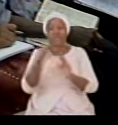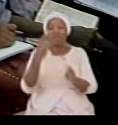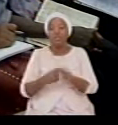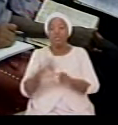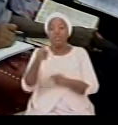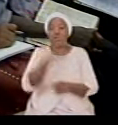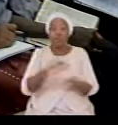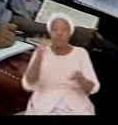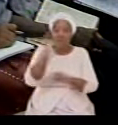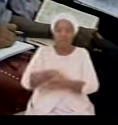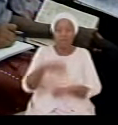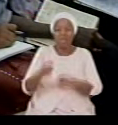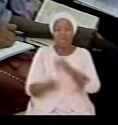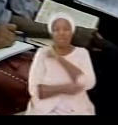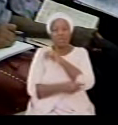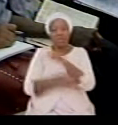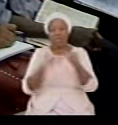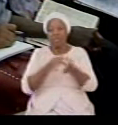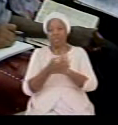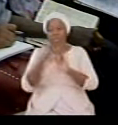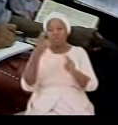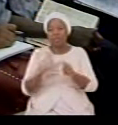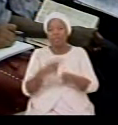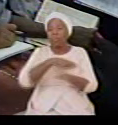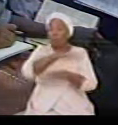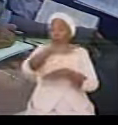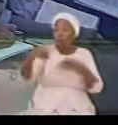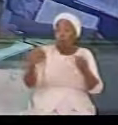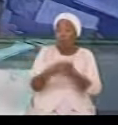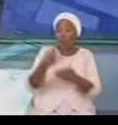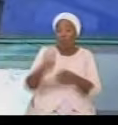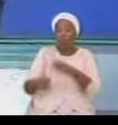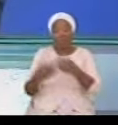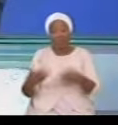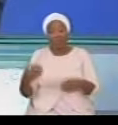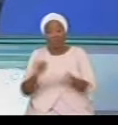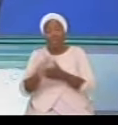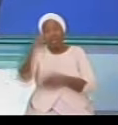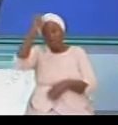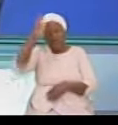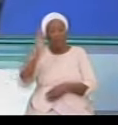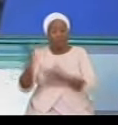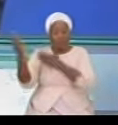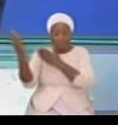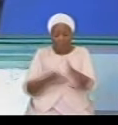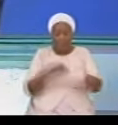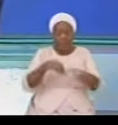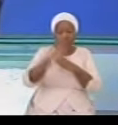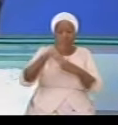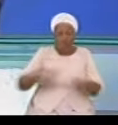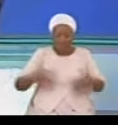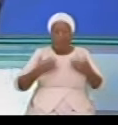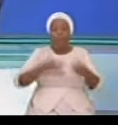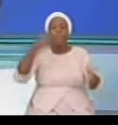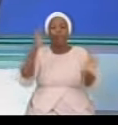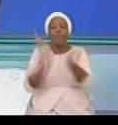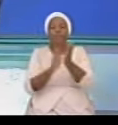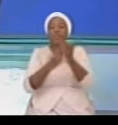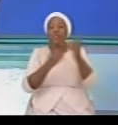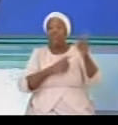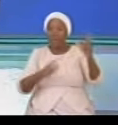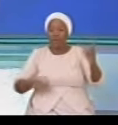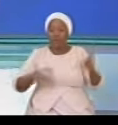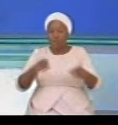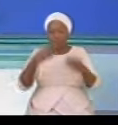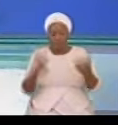overcome the temptation. All the things that the devil will bring in your life, praise the Lord, you now